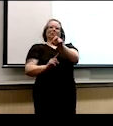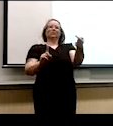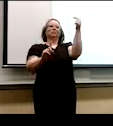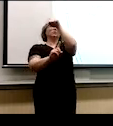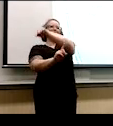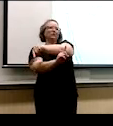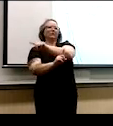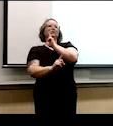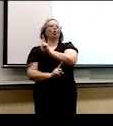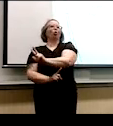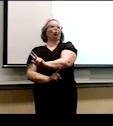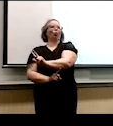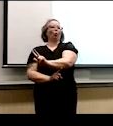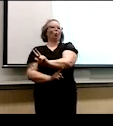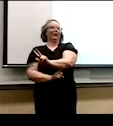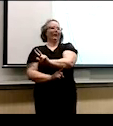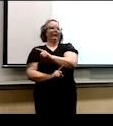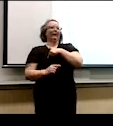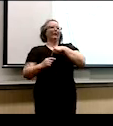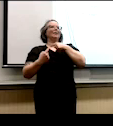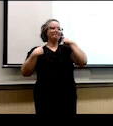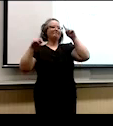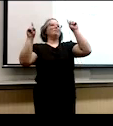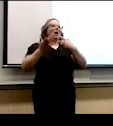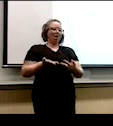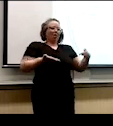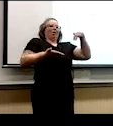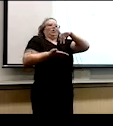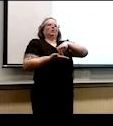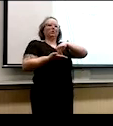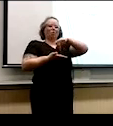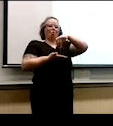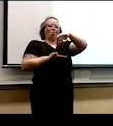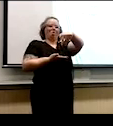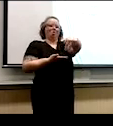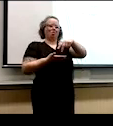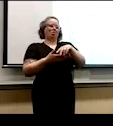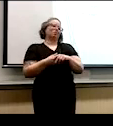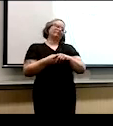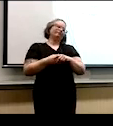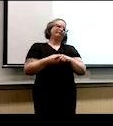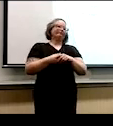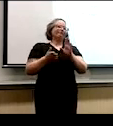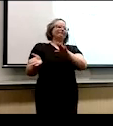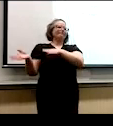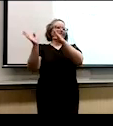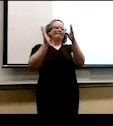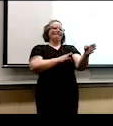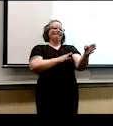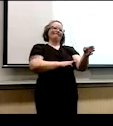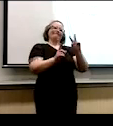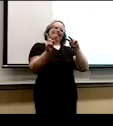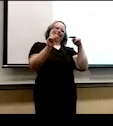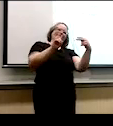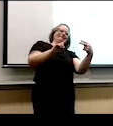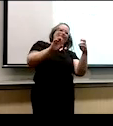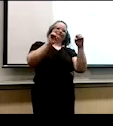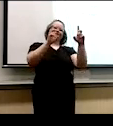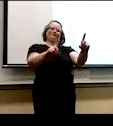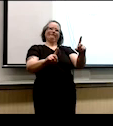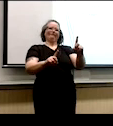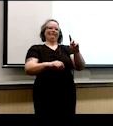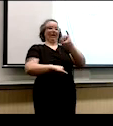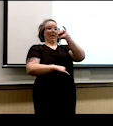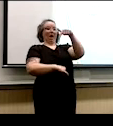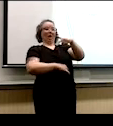independent. Maybe her in terms of IQ is the lower end of the range, perhaps,